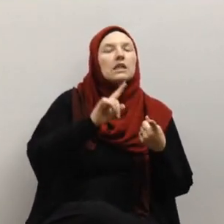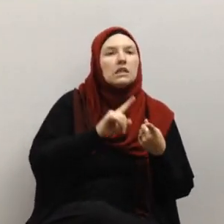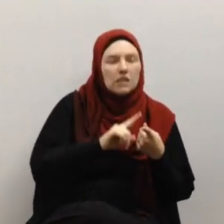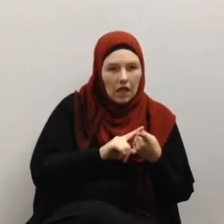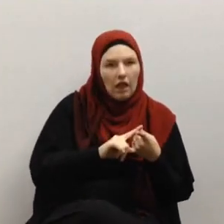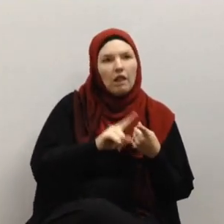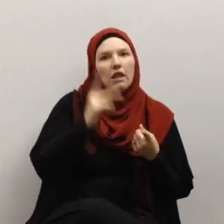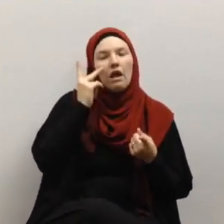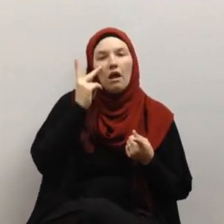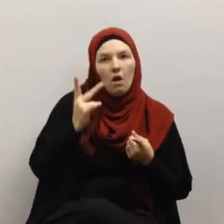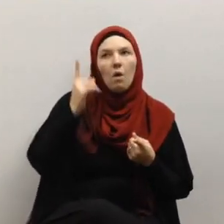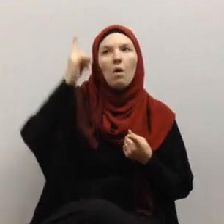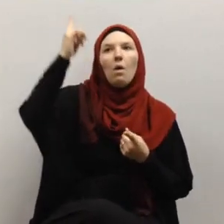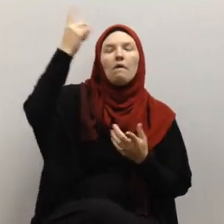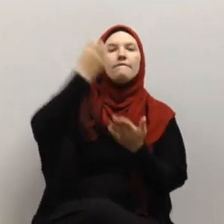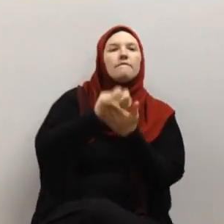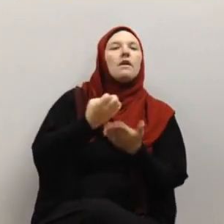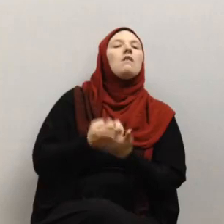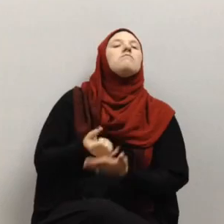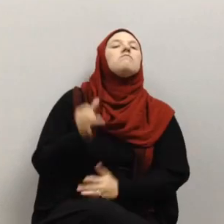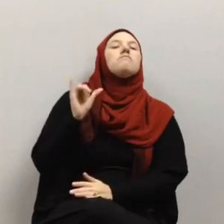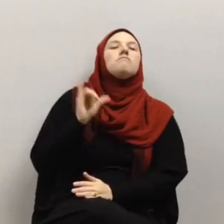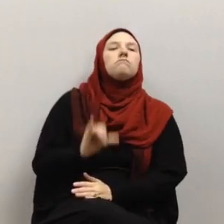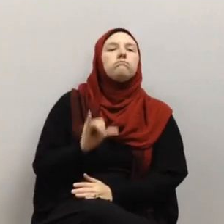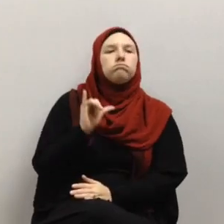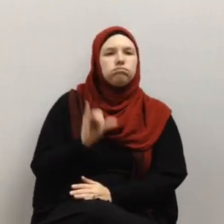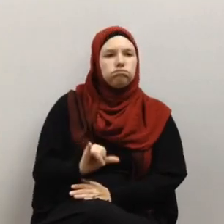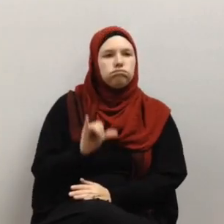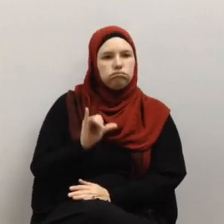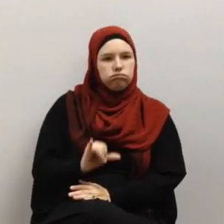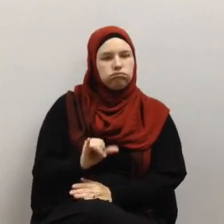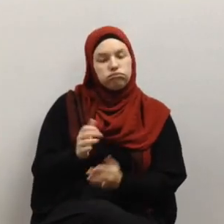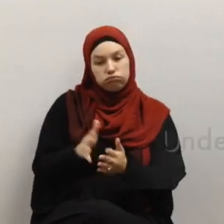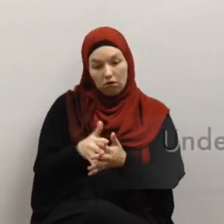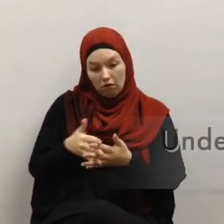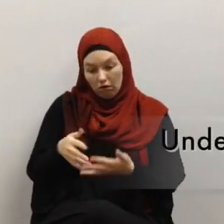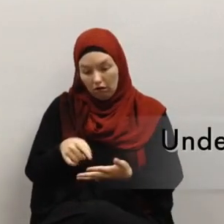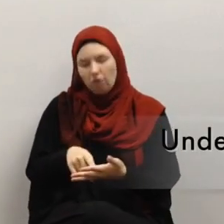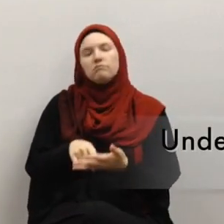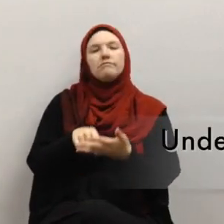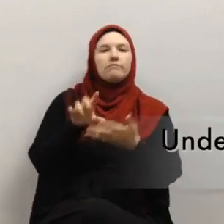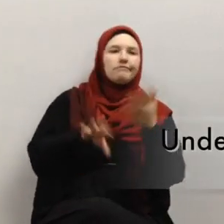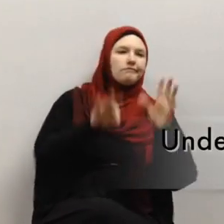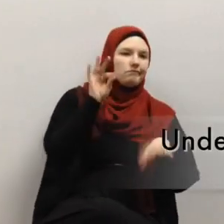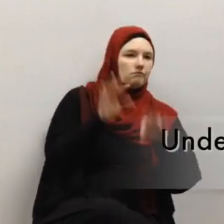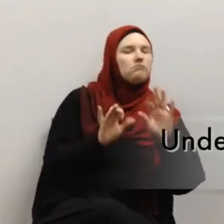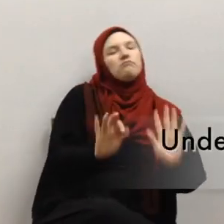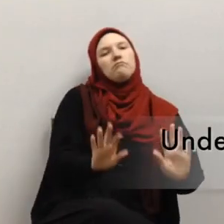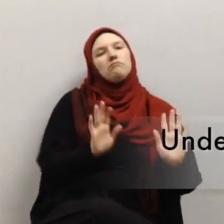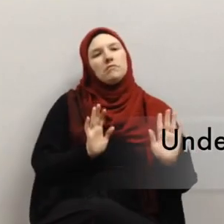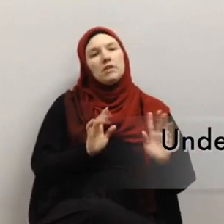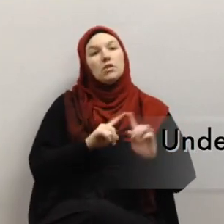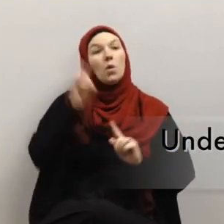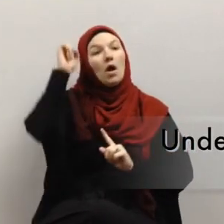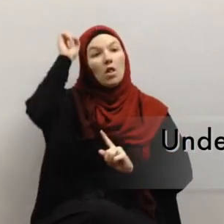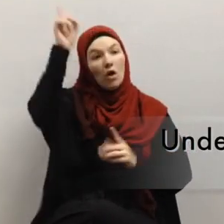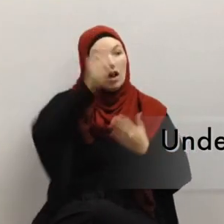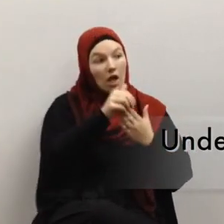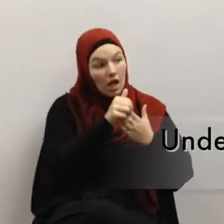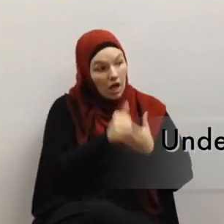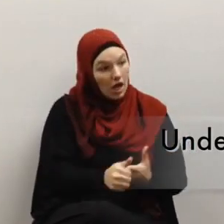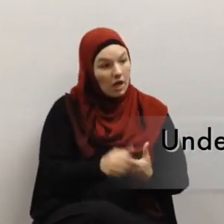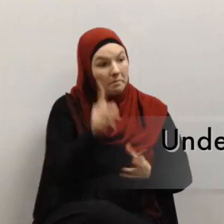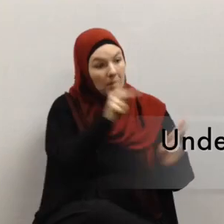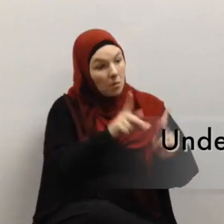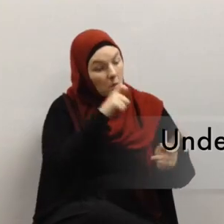and evidence from Allah out of aggression and transgression against each other. So Allah guided